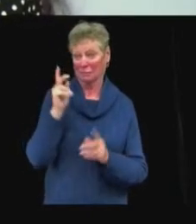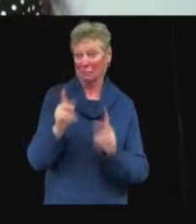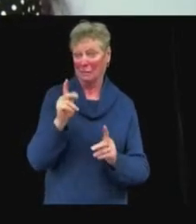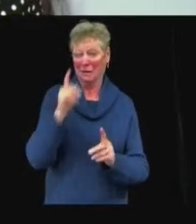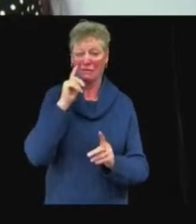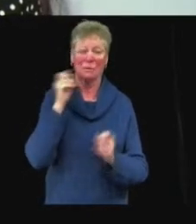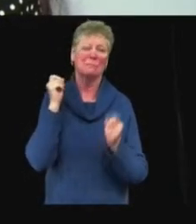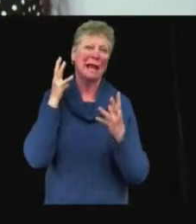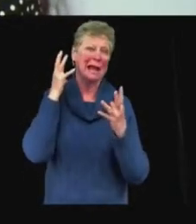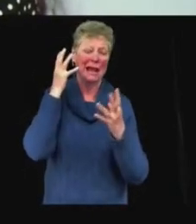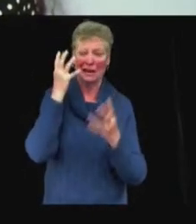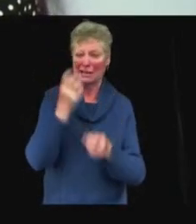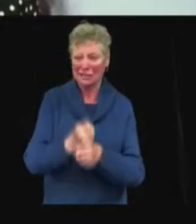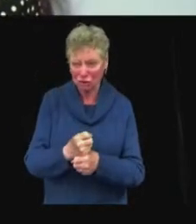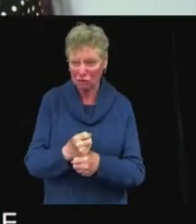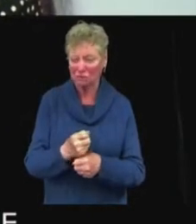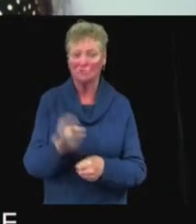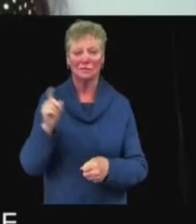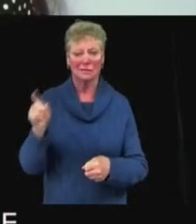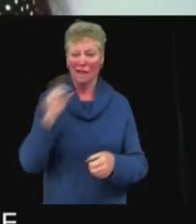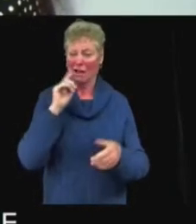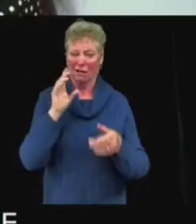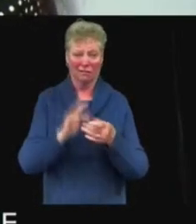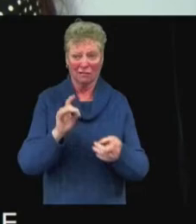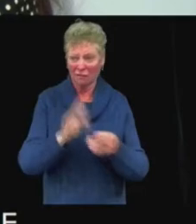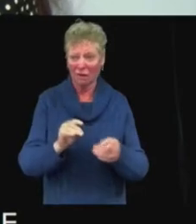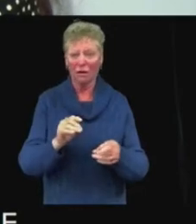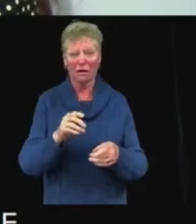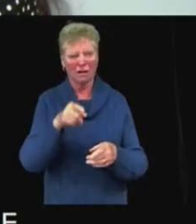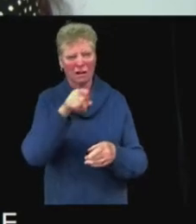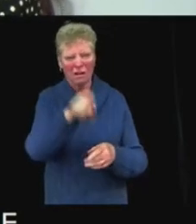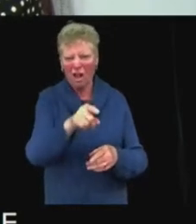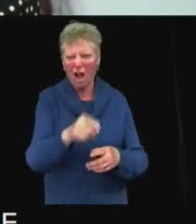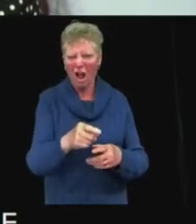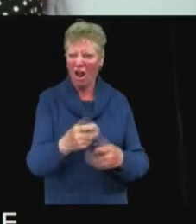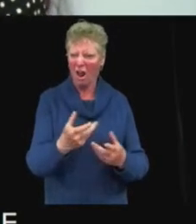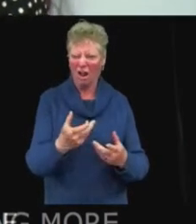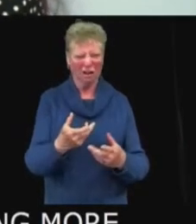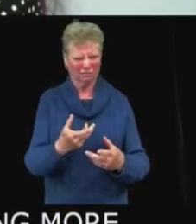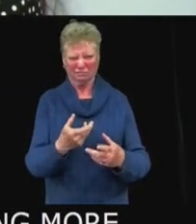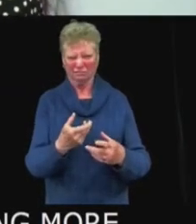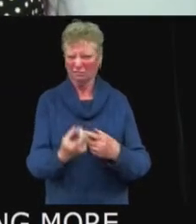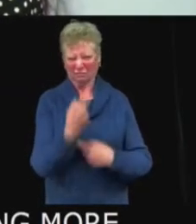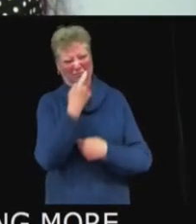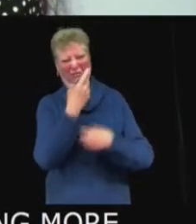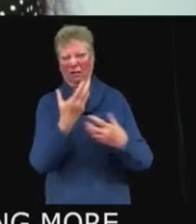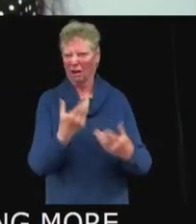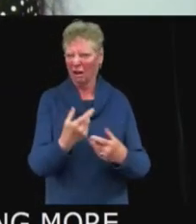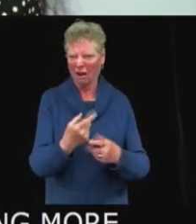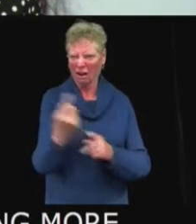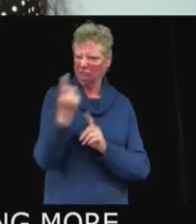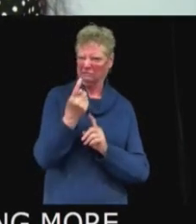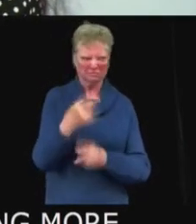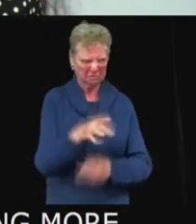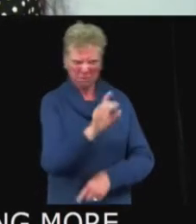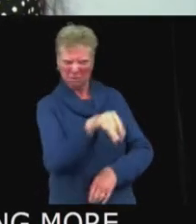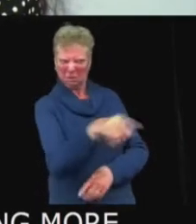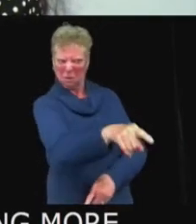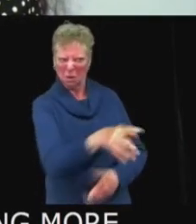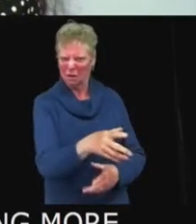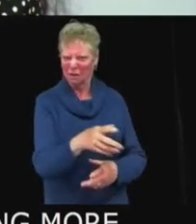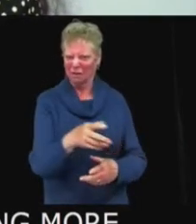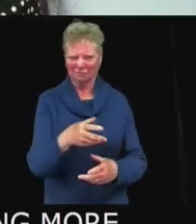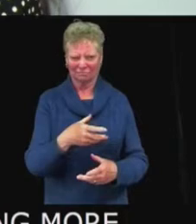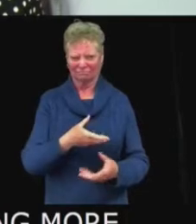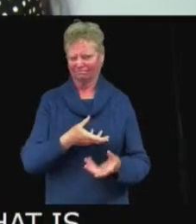have testified to experiencing more police force and having less trust in the police, and that's through numerous reports. But where that really comes from